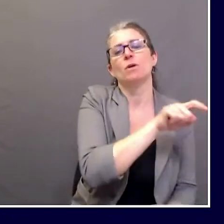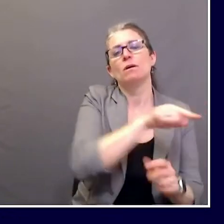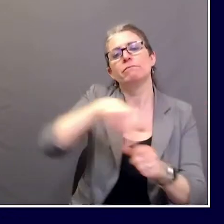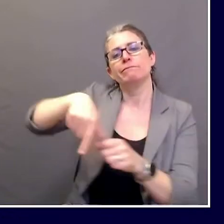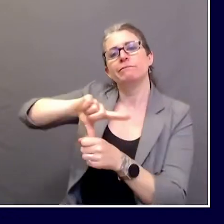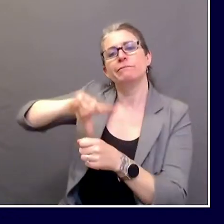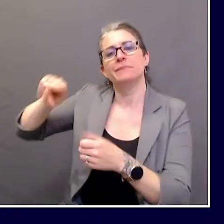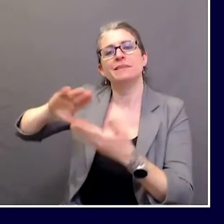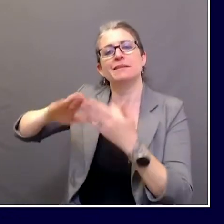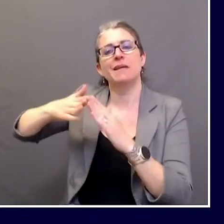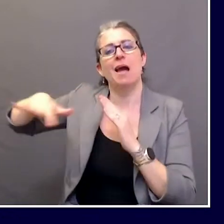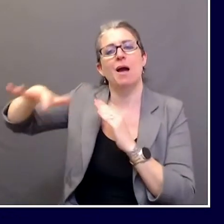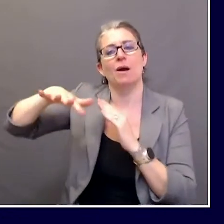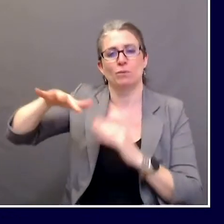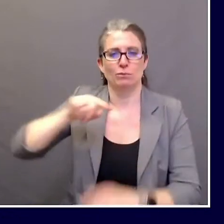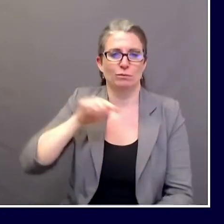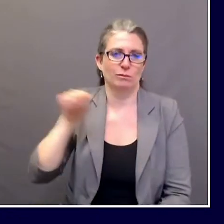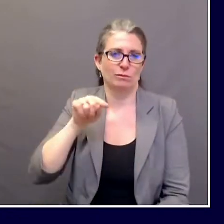Thank you.